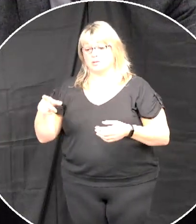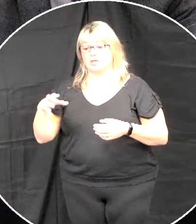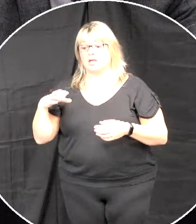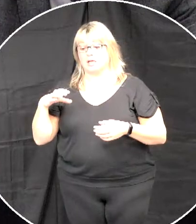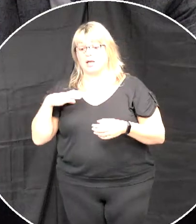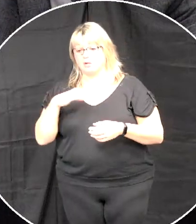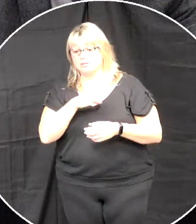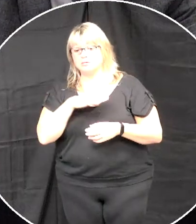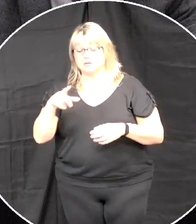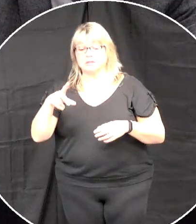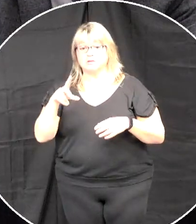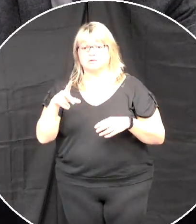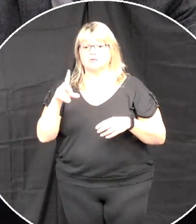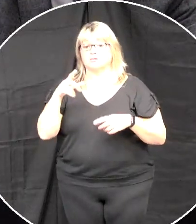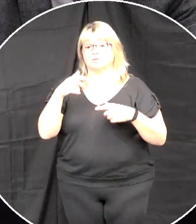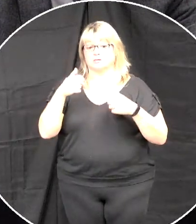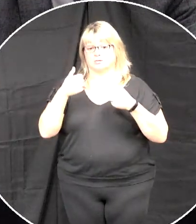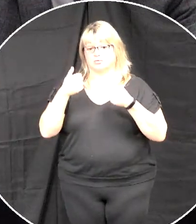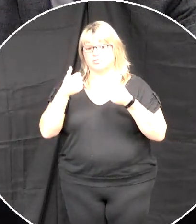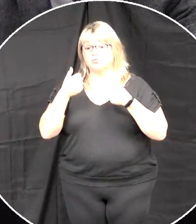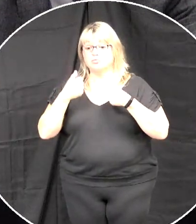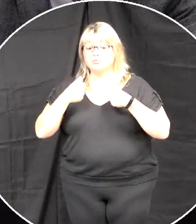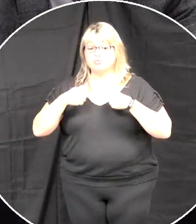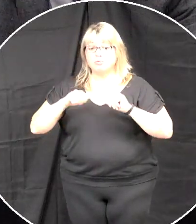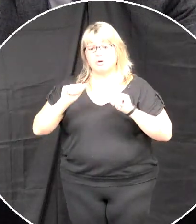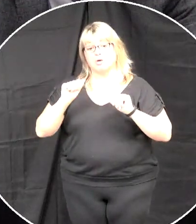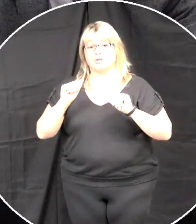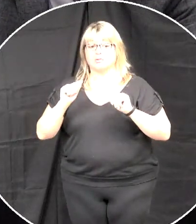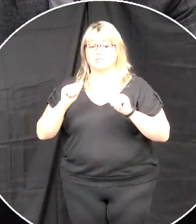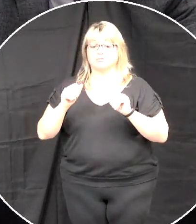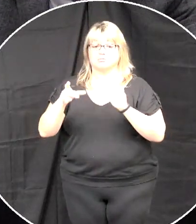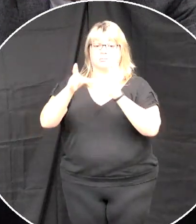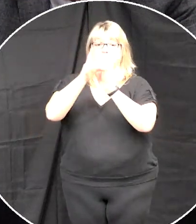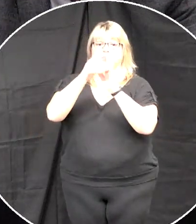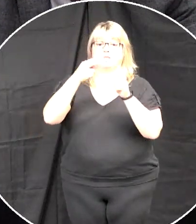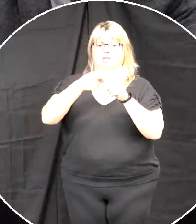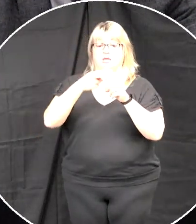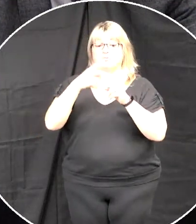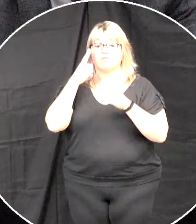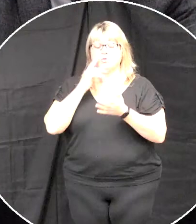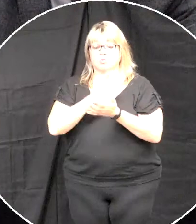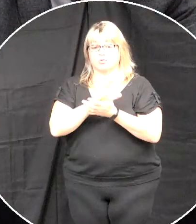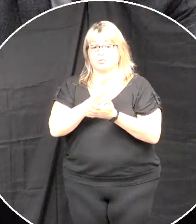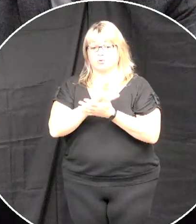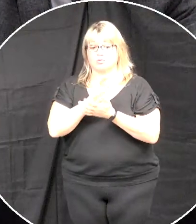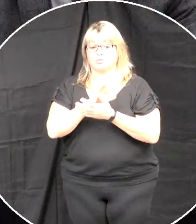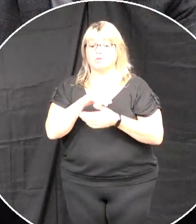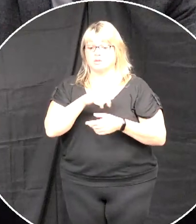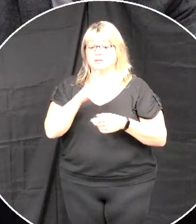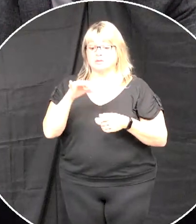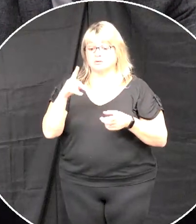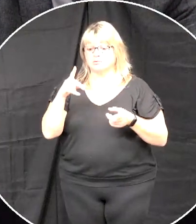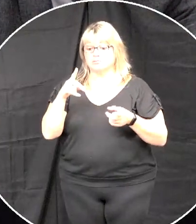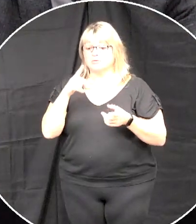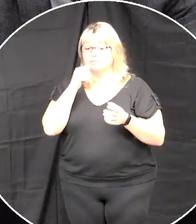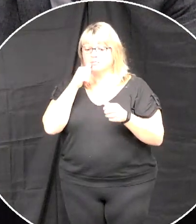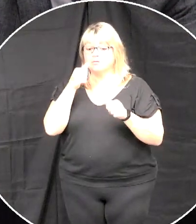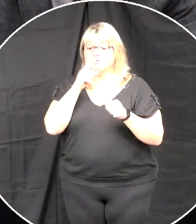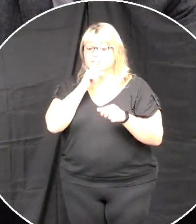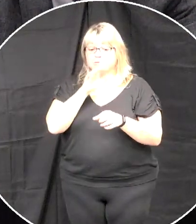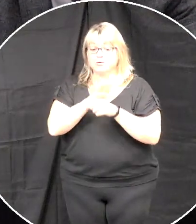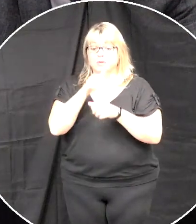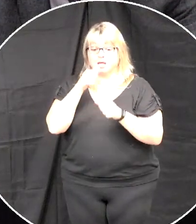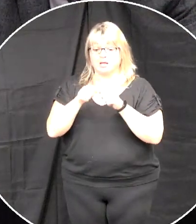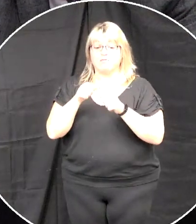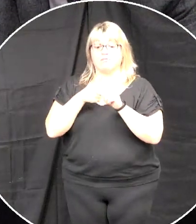undertake the initiative to put an actual formal name onto the school. They did confirm in a letter that they followed